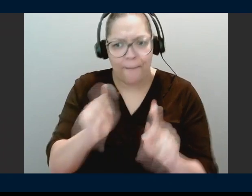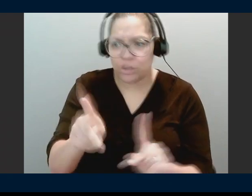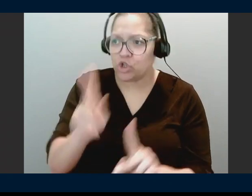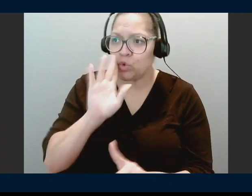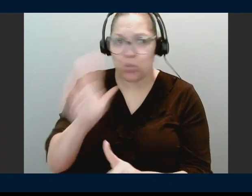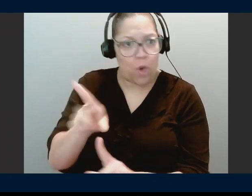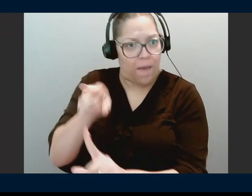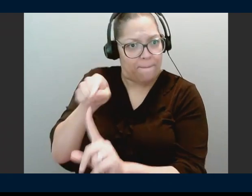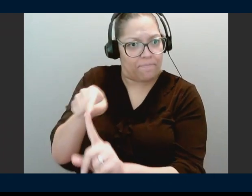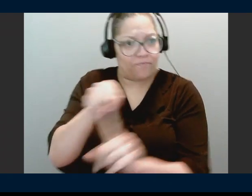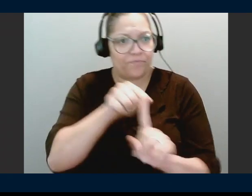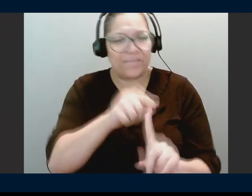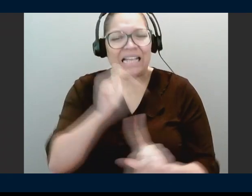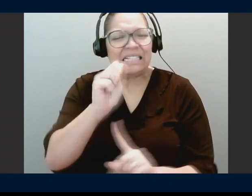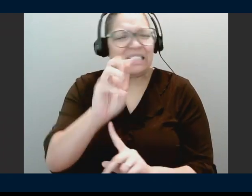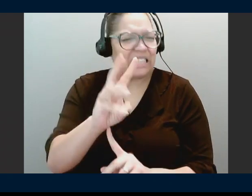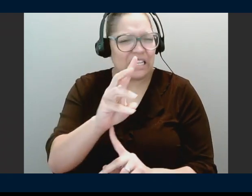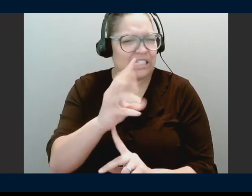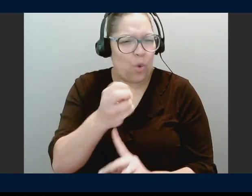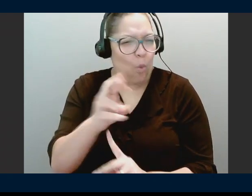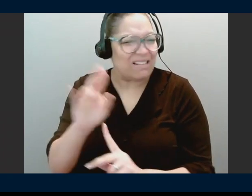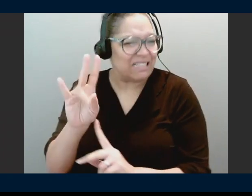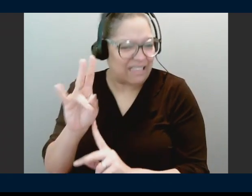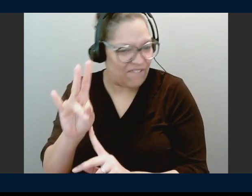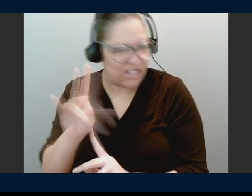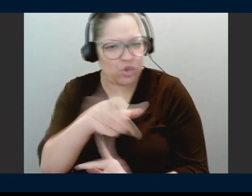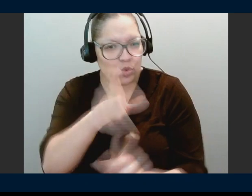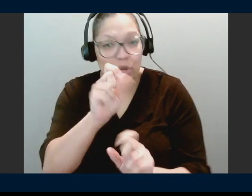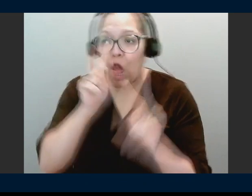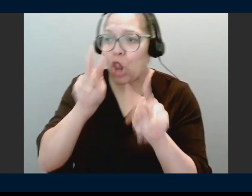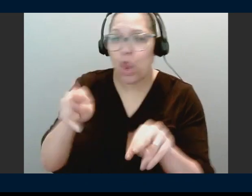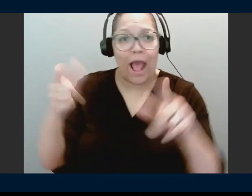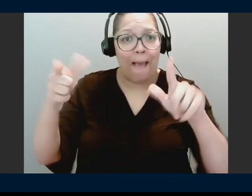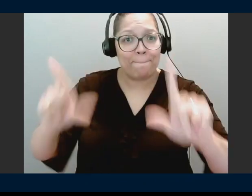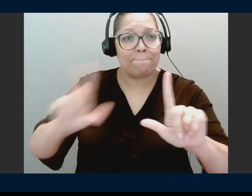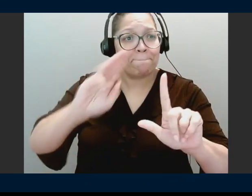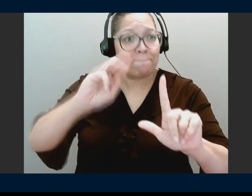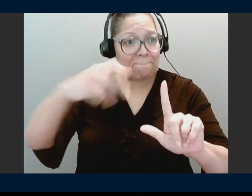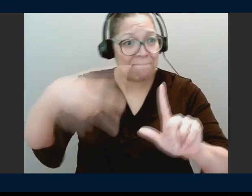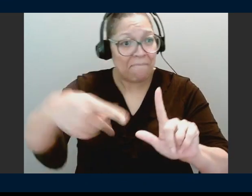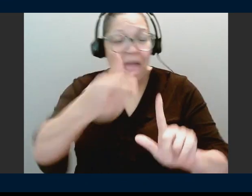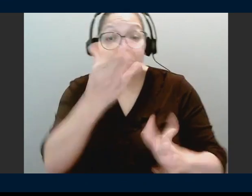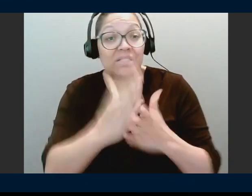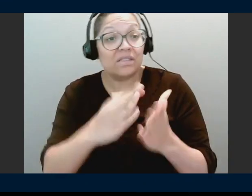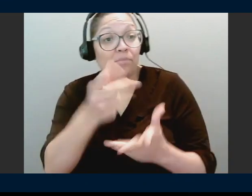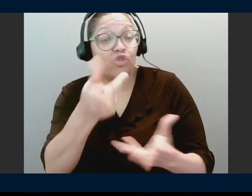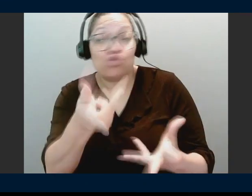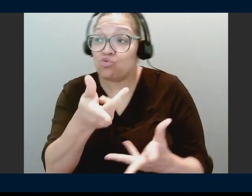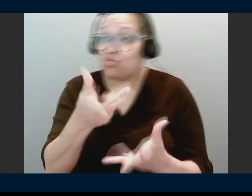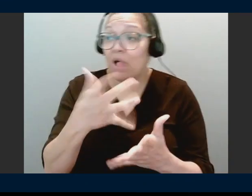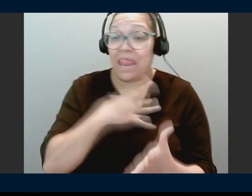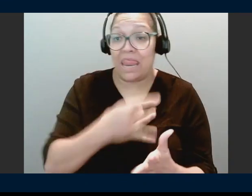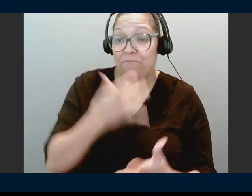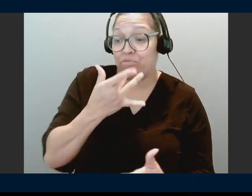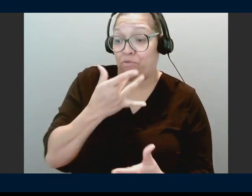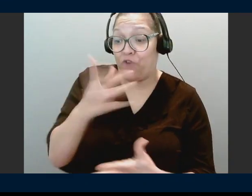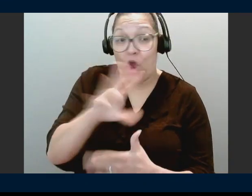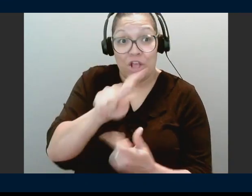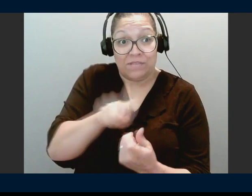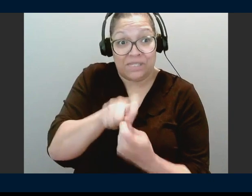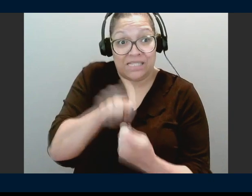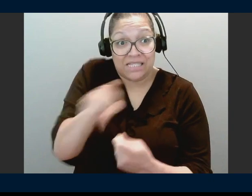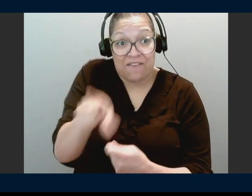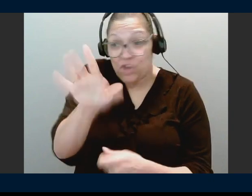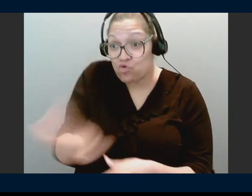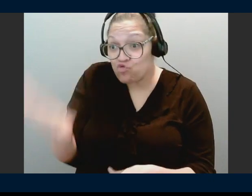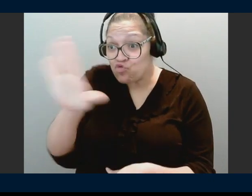of the 17 of them. So you can look at the map and see where they're located, because I know some of you may like to stay in certain regions of the country. So I want to show this slide just so you get an idea of